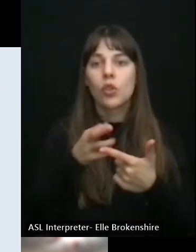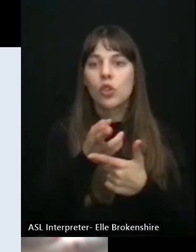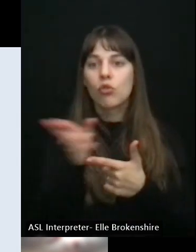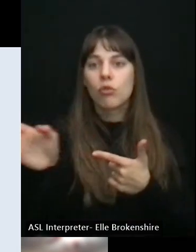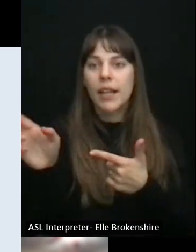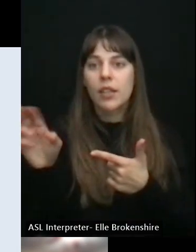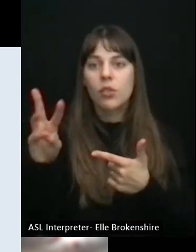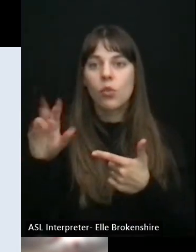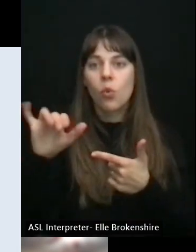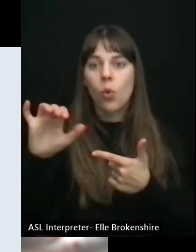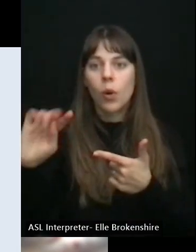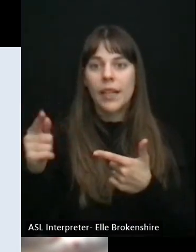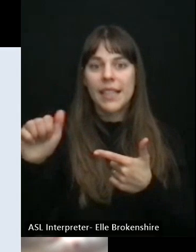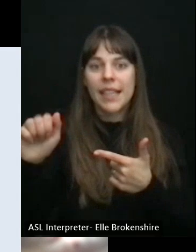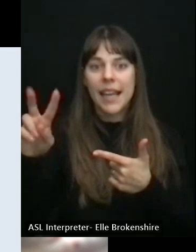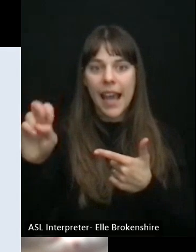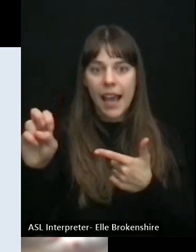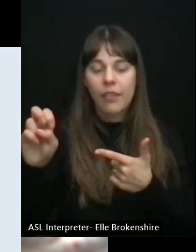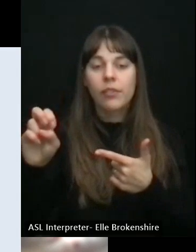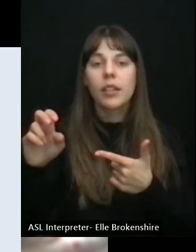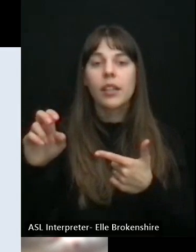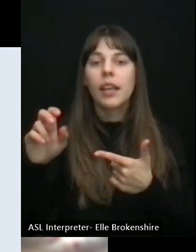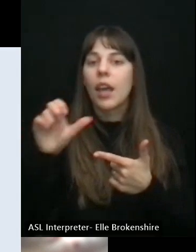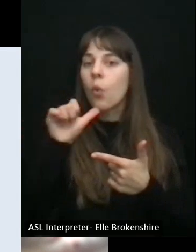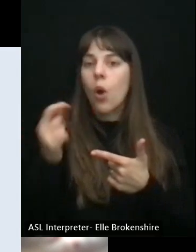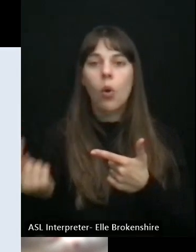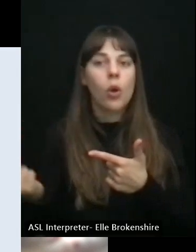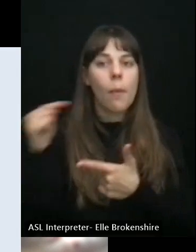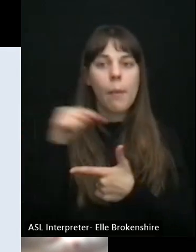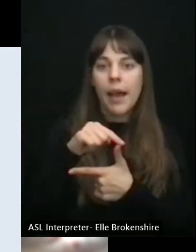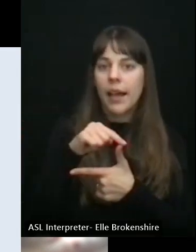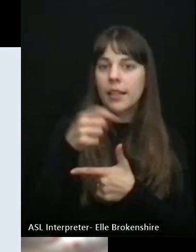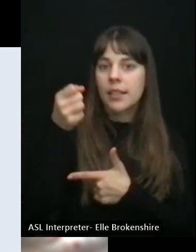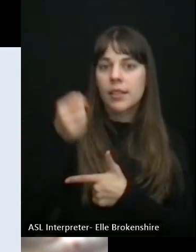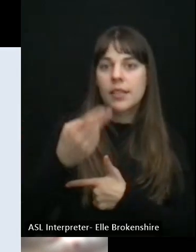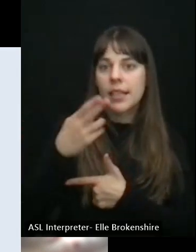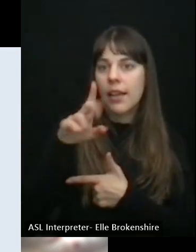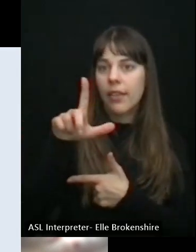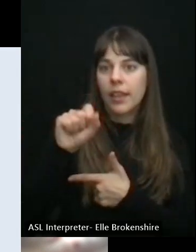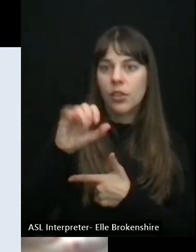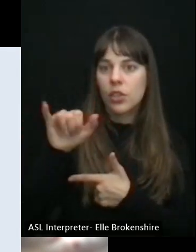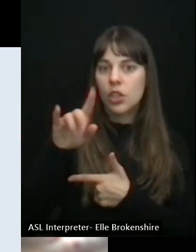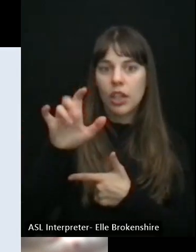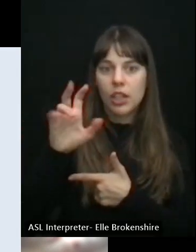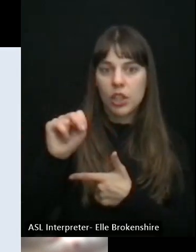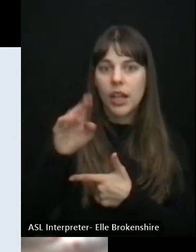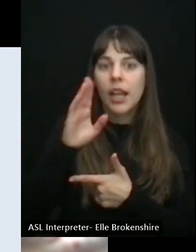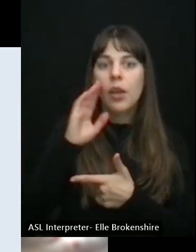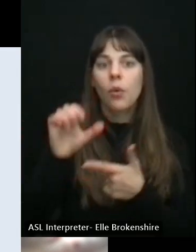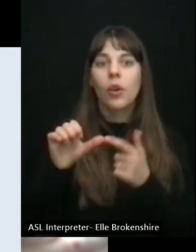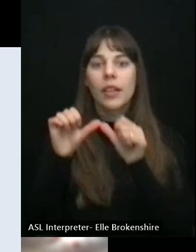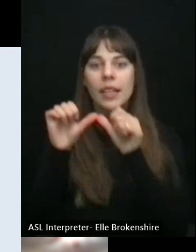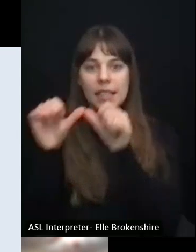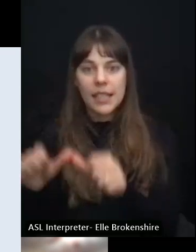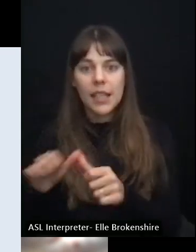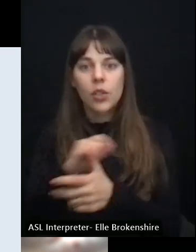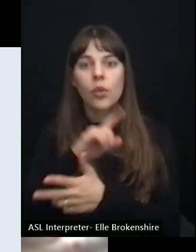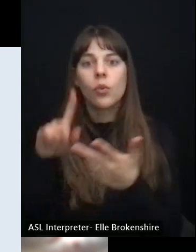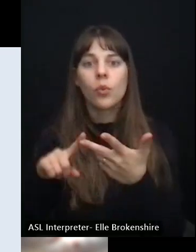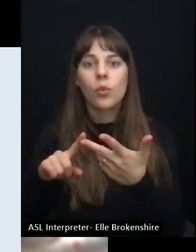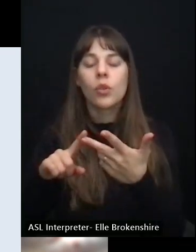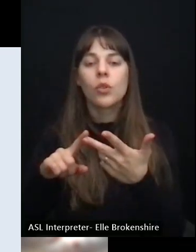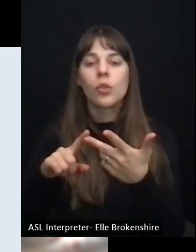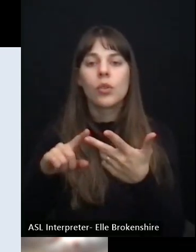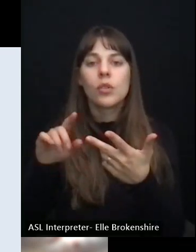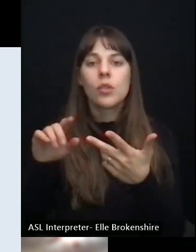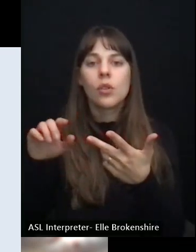outbound, we'll from Smithfield to Carson to the Wabash Tunnel to Sawmill Run Boulevard, then